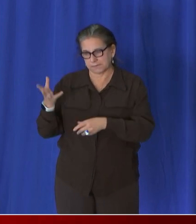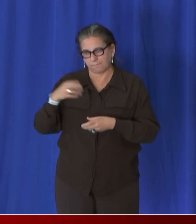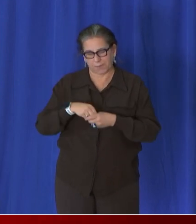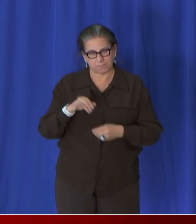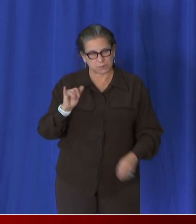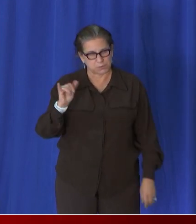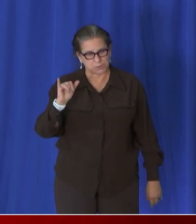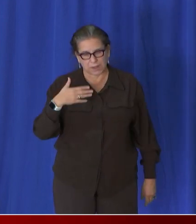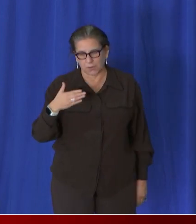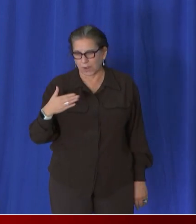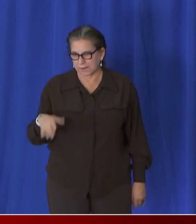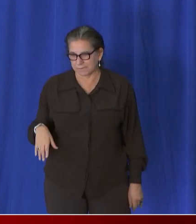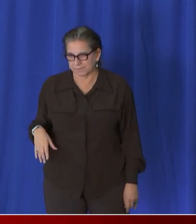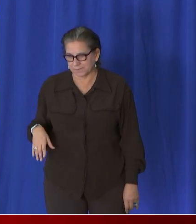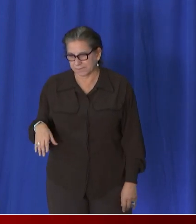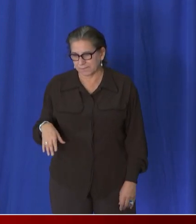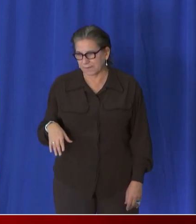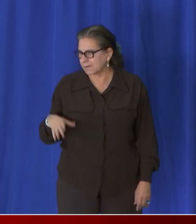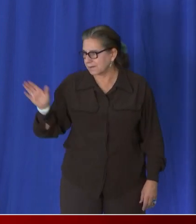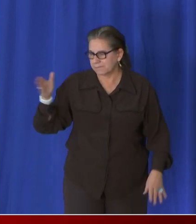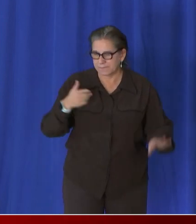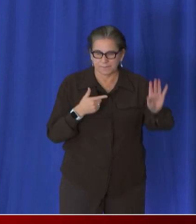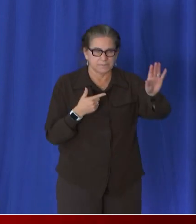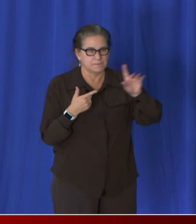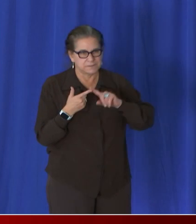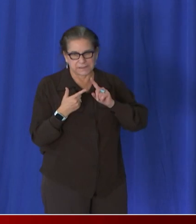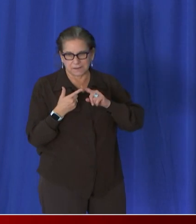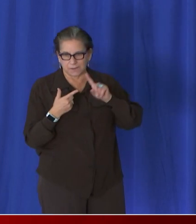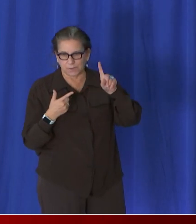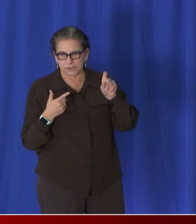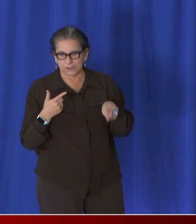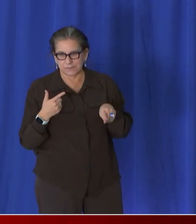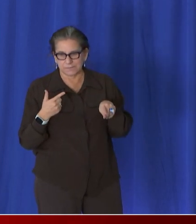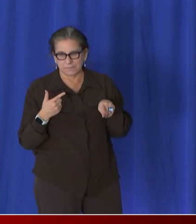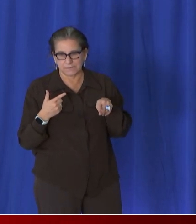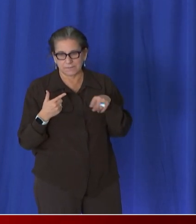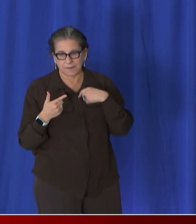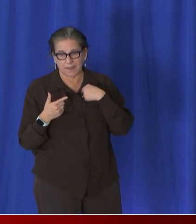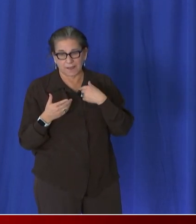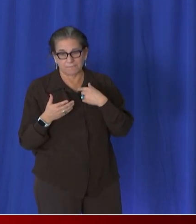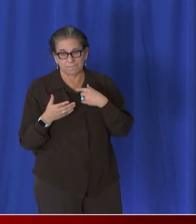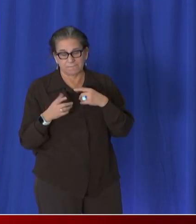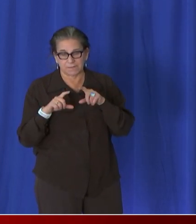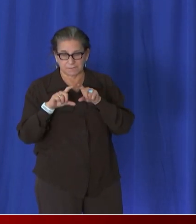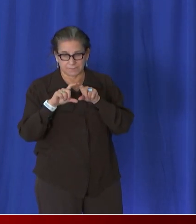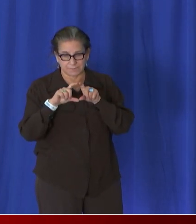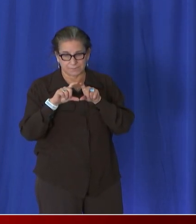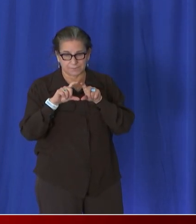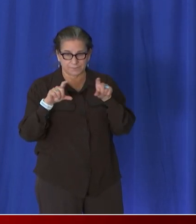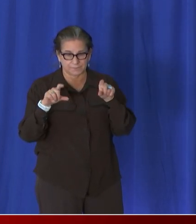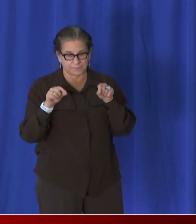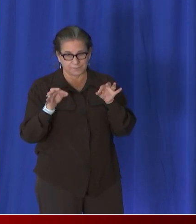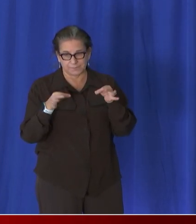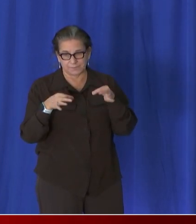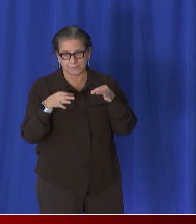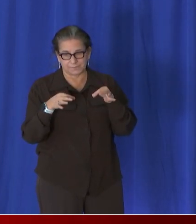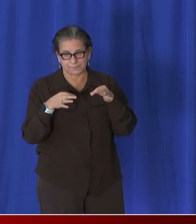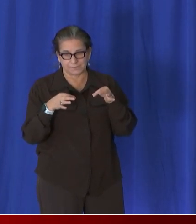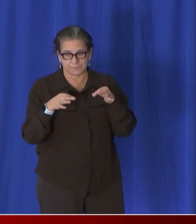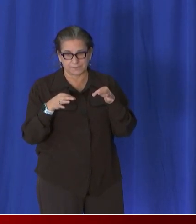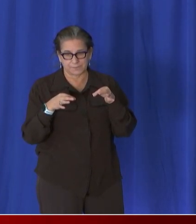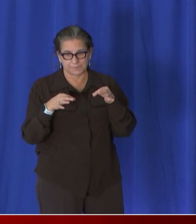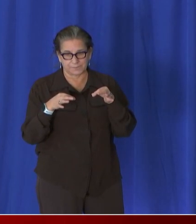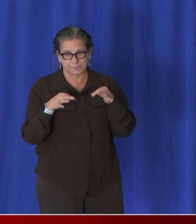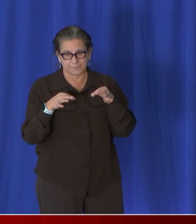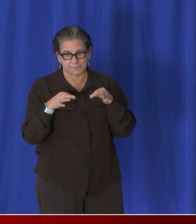by having to go into with your vaccination card, that this is sort of a reach of Big Brother intruding on